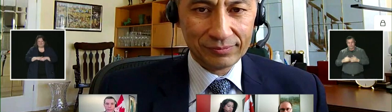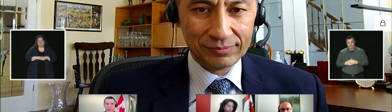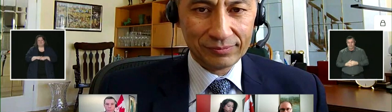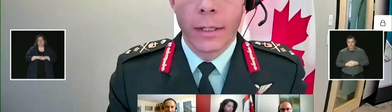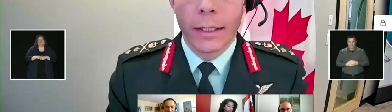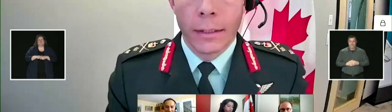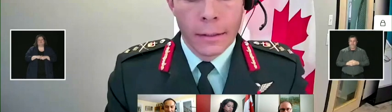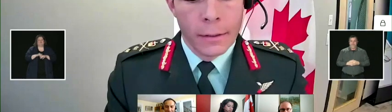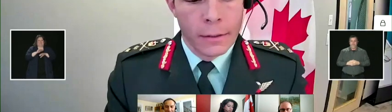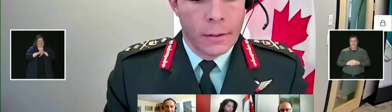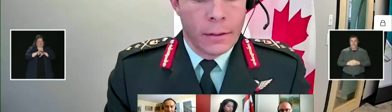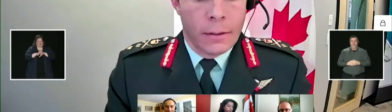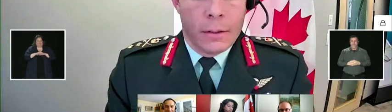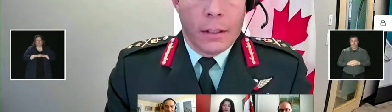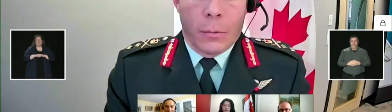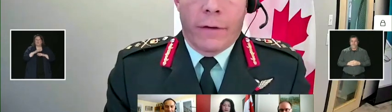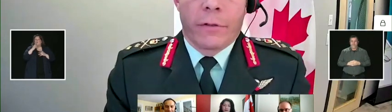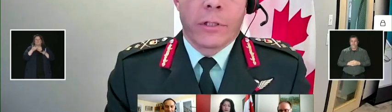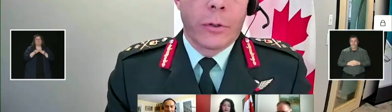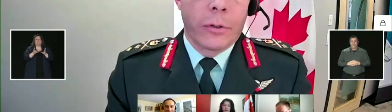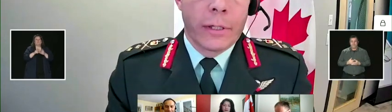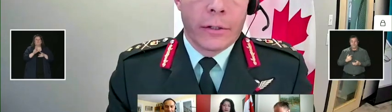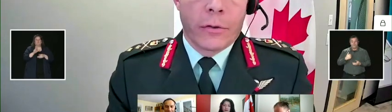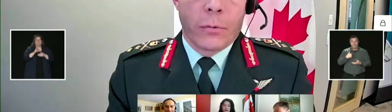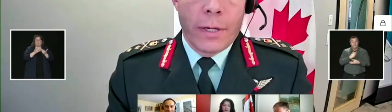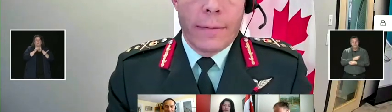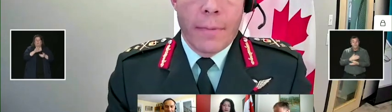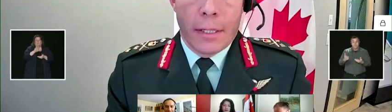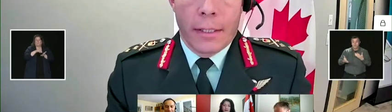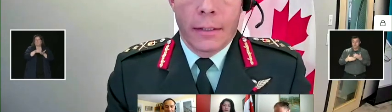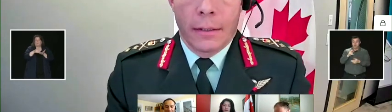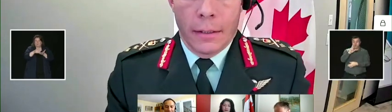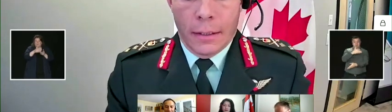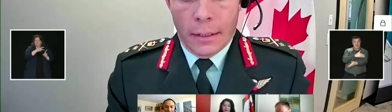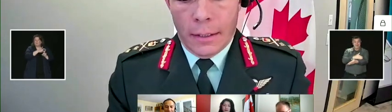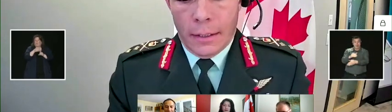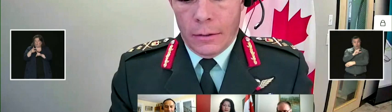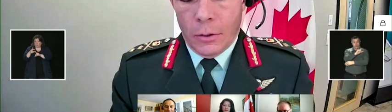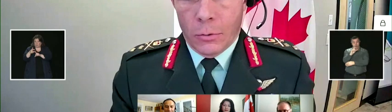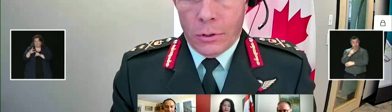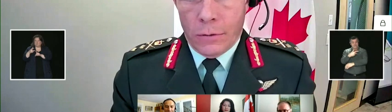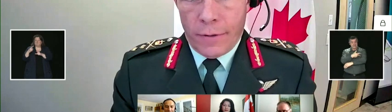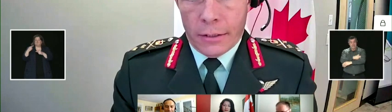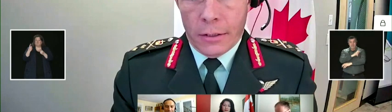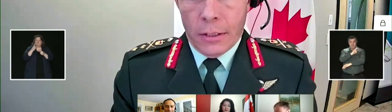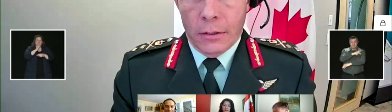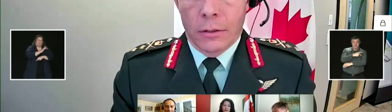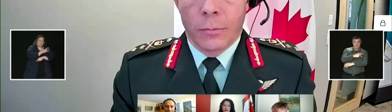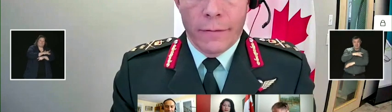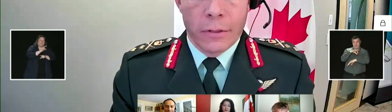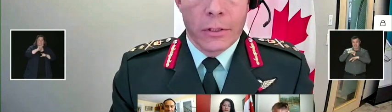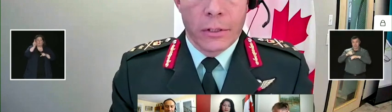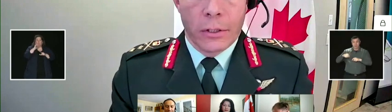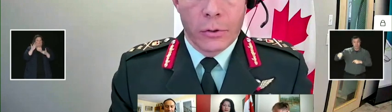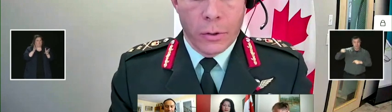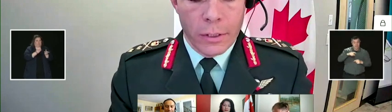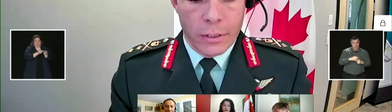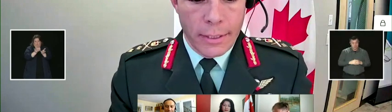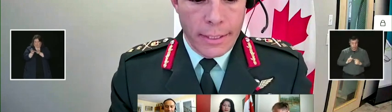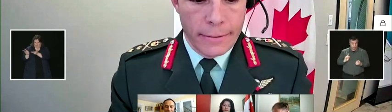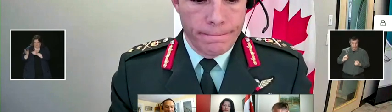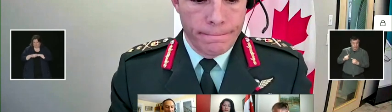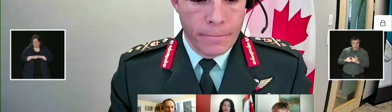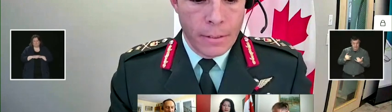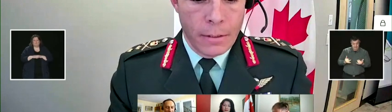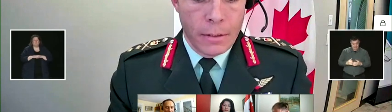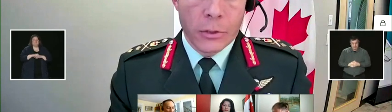day, everyone. We have distributed nearly 3 million doses of vaccines to provinces and territories to